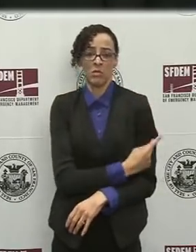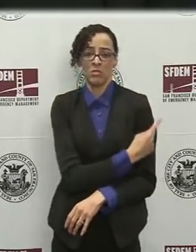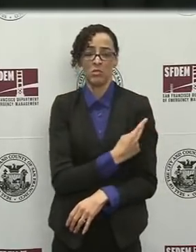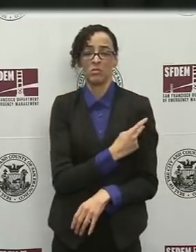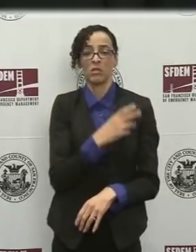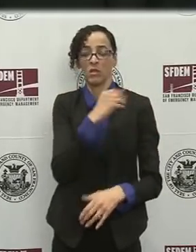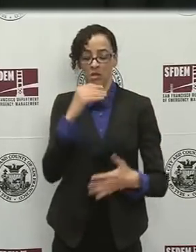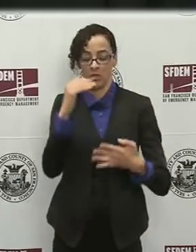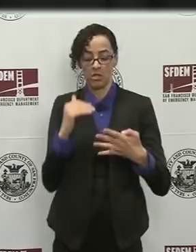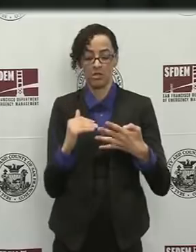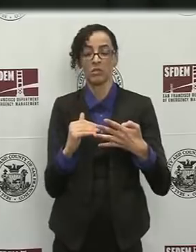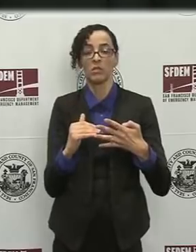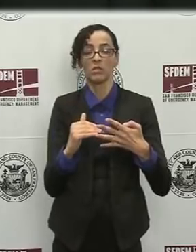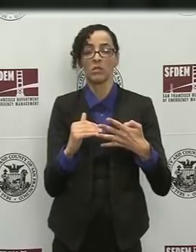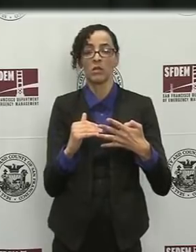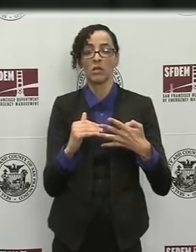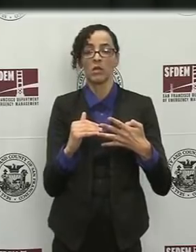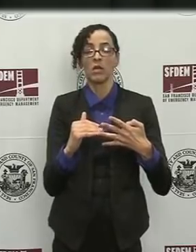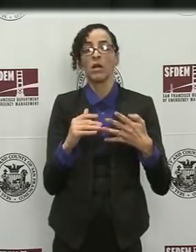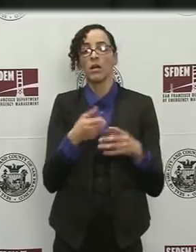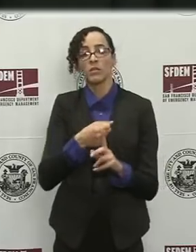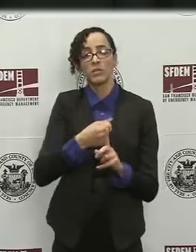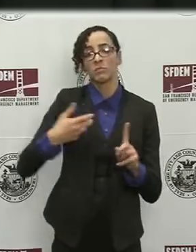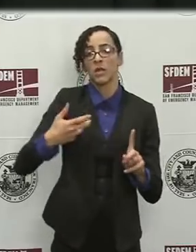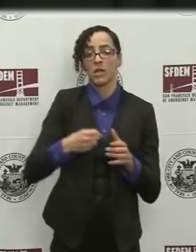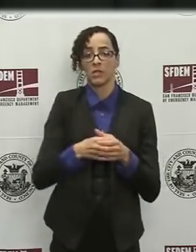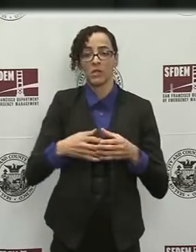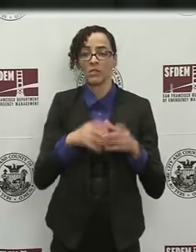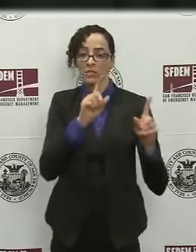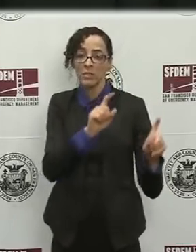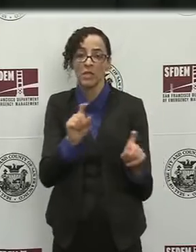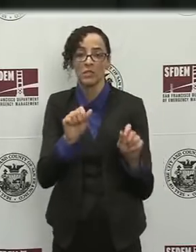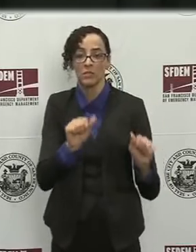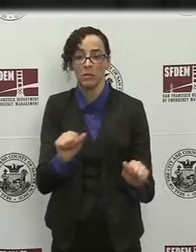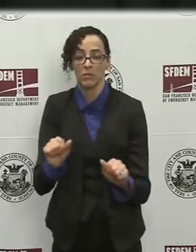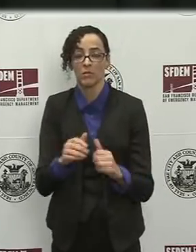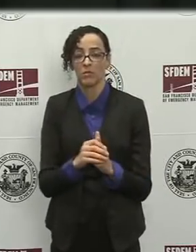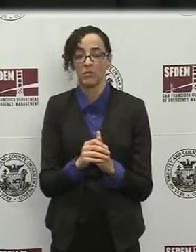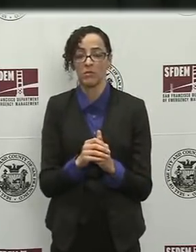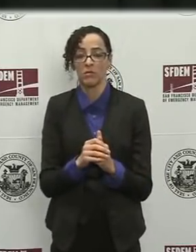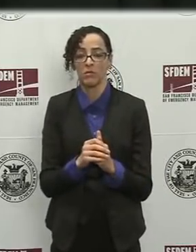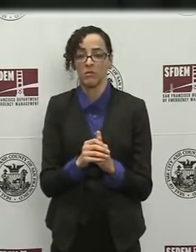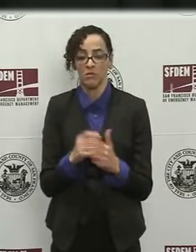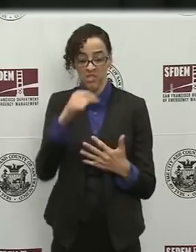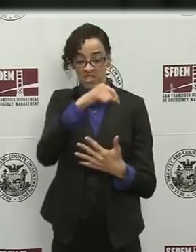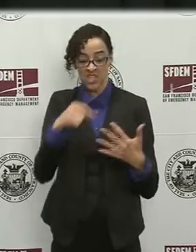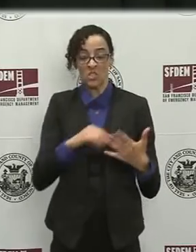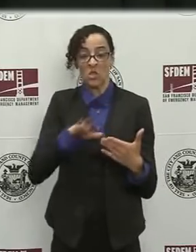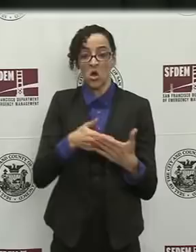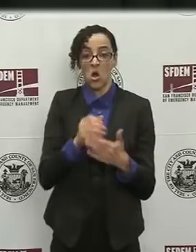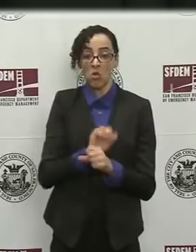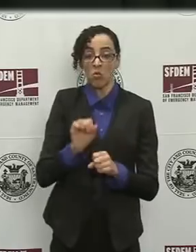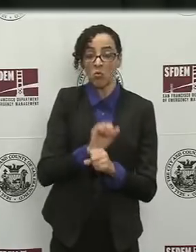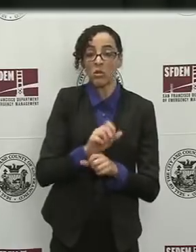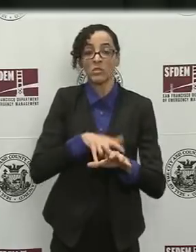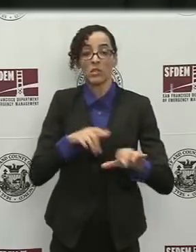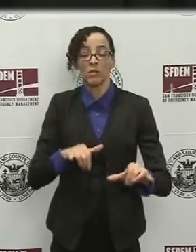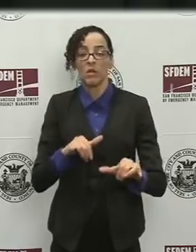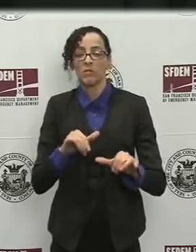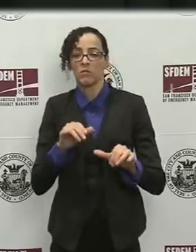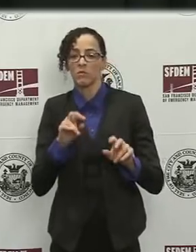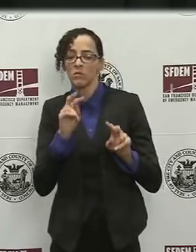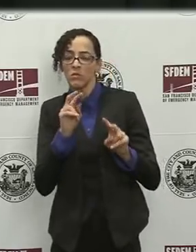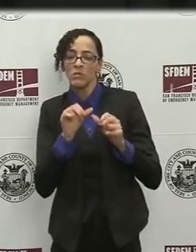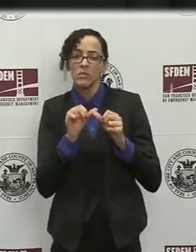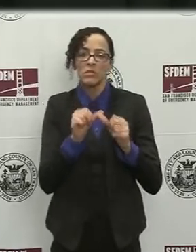capacity. In all this work, we will continually seek to do better as we incorporate the latest science,